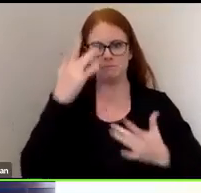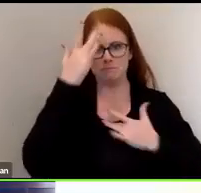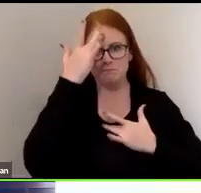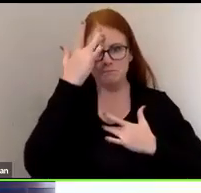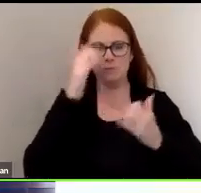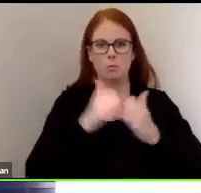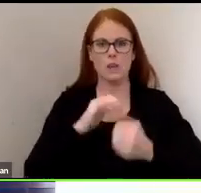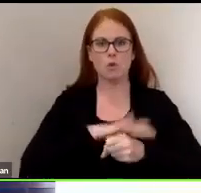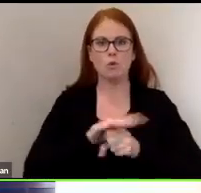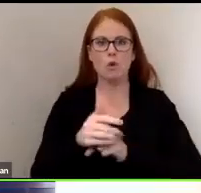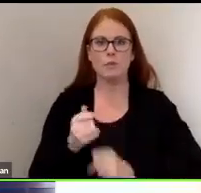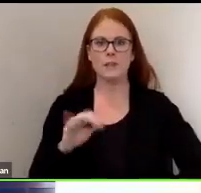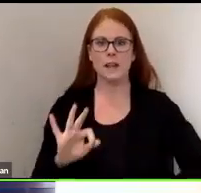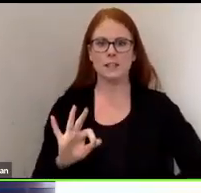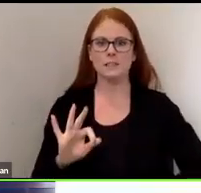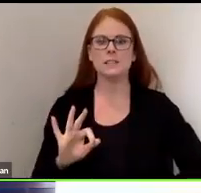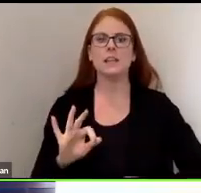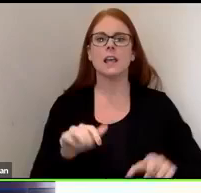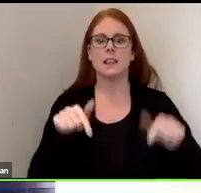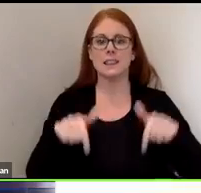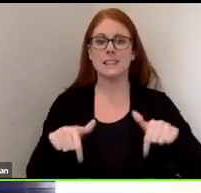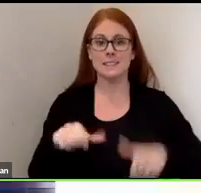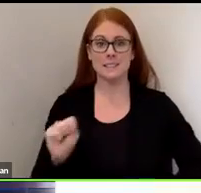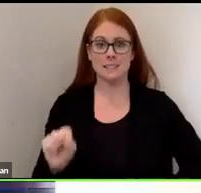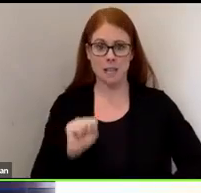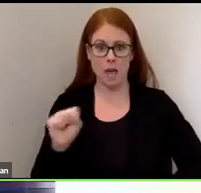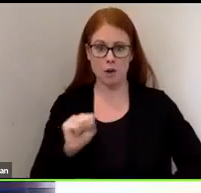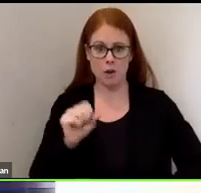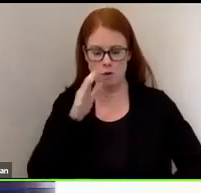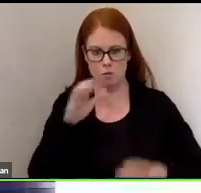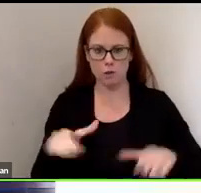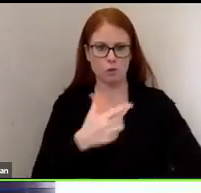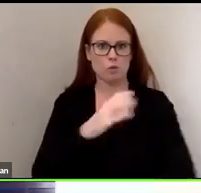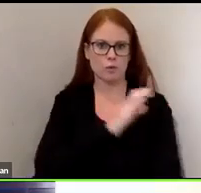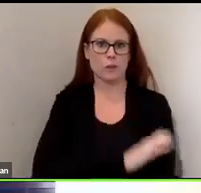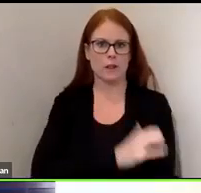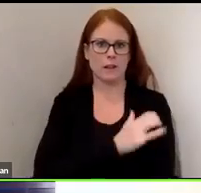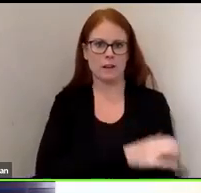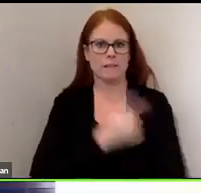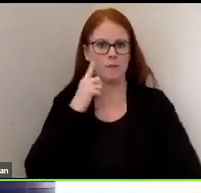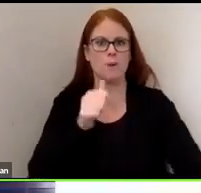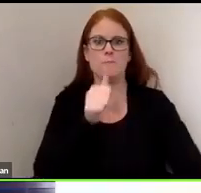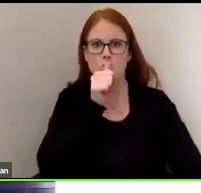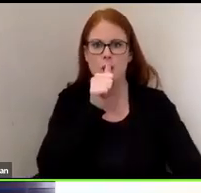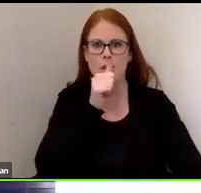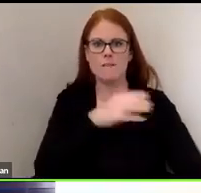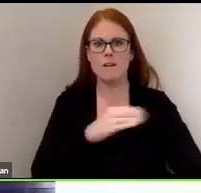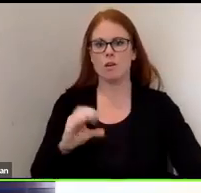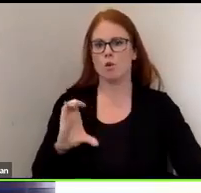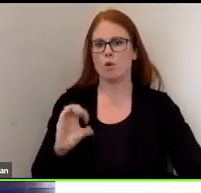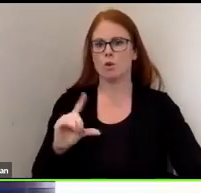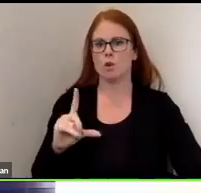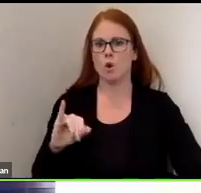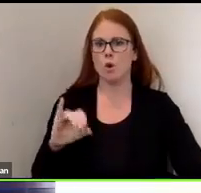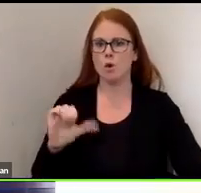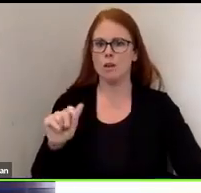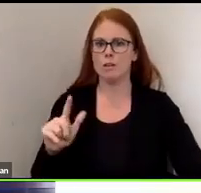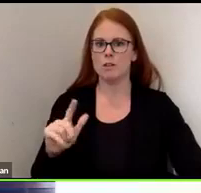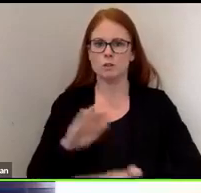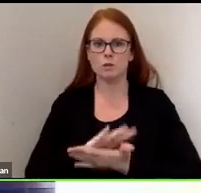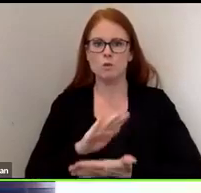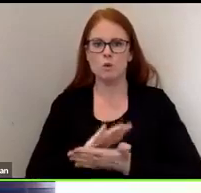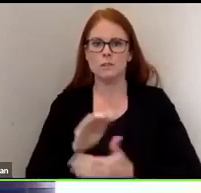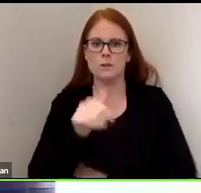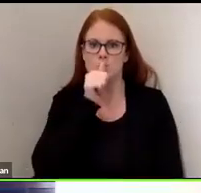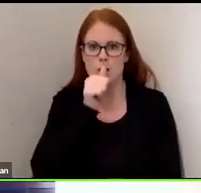staff immunized. And then this Saturday, we will be doing a clinic for our private and parochial schools, as well as our childcare providers, both our homes and